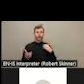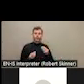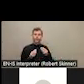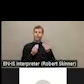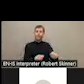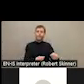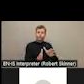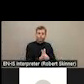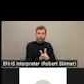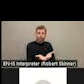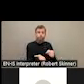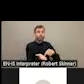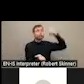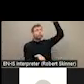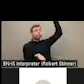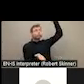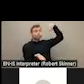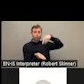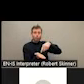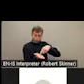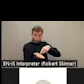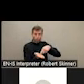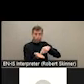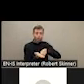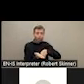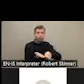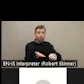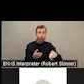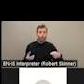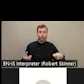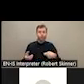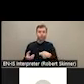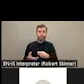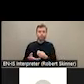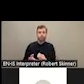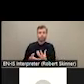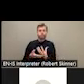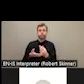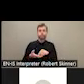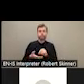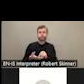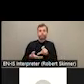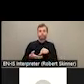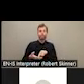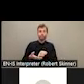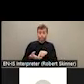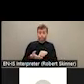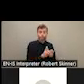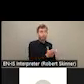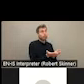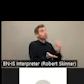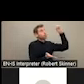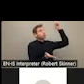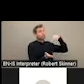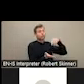solar energy, this allows the pupils to charge their equipment, and the solar chargers are also